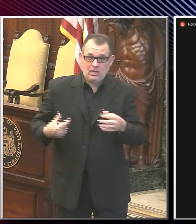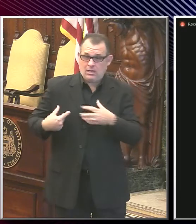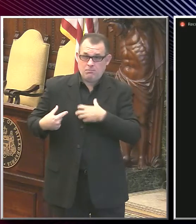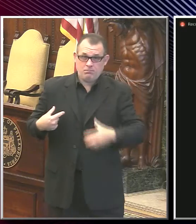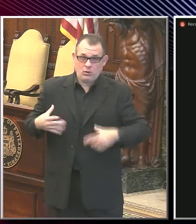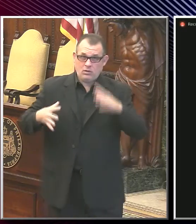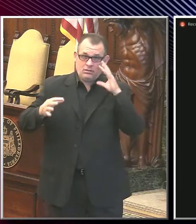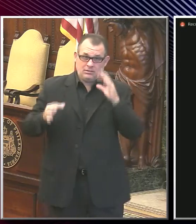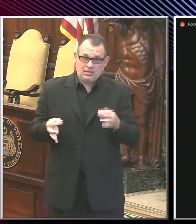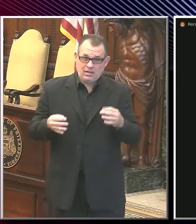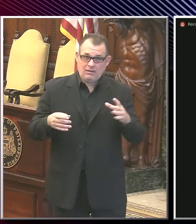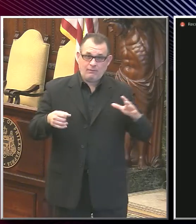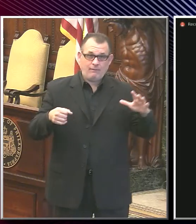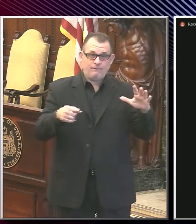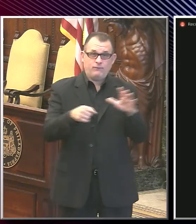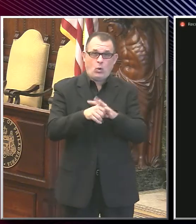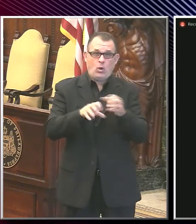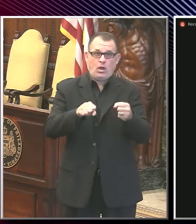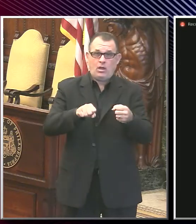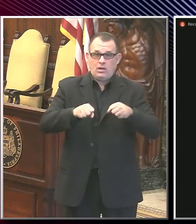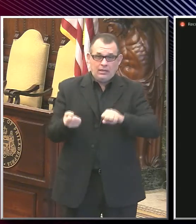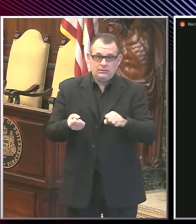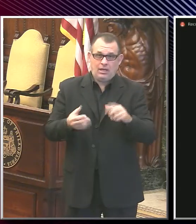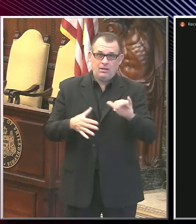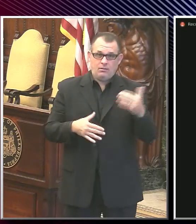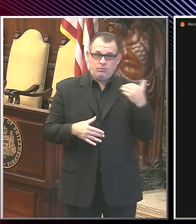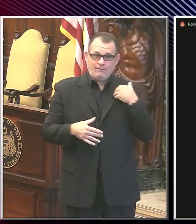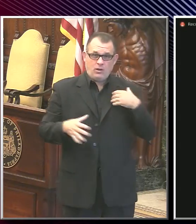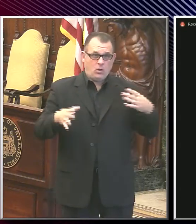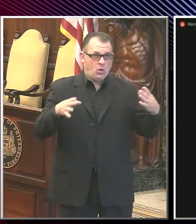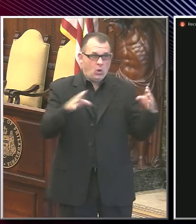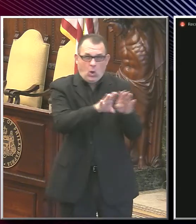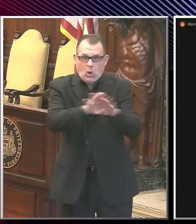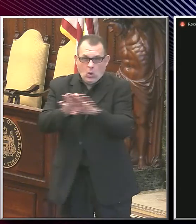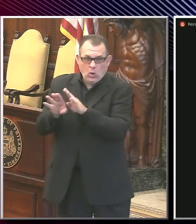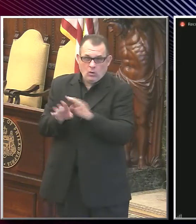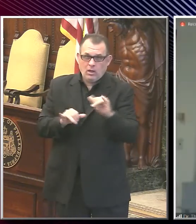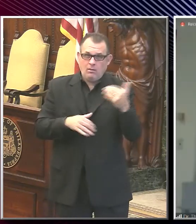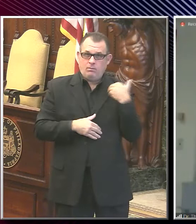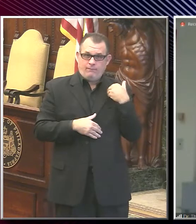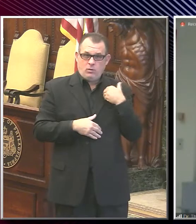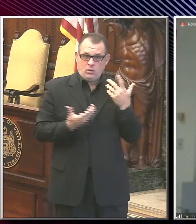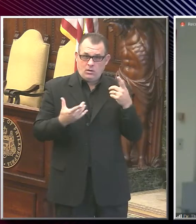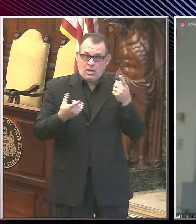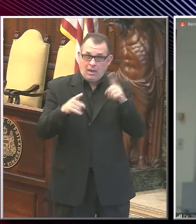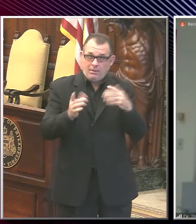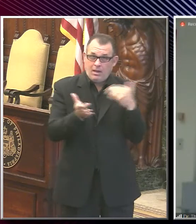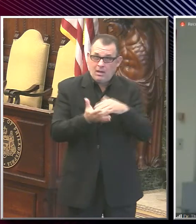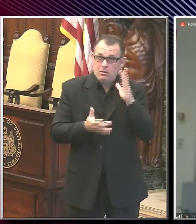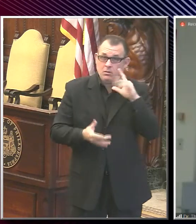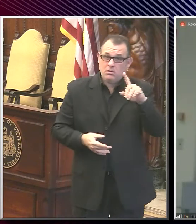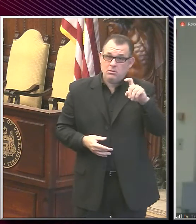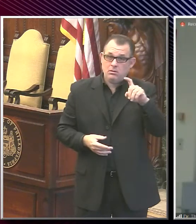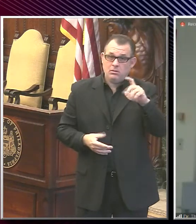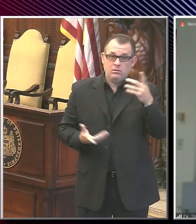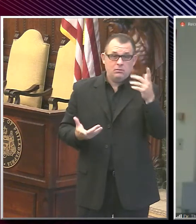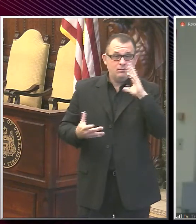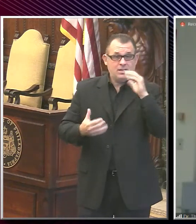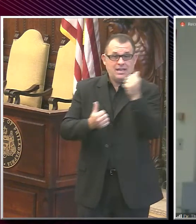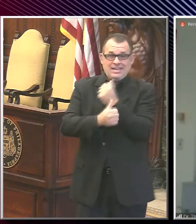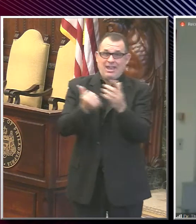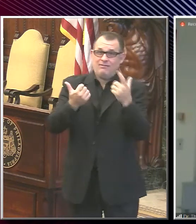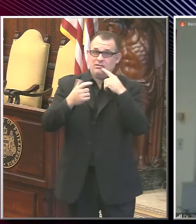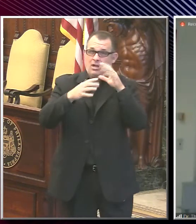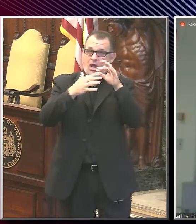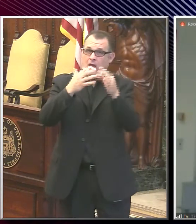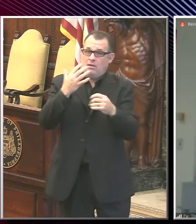full lockdown measures that were imposed earlier during the pandemic? I wouldn't rule out anything. We really don't know what this virus is going to do